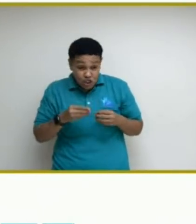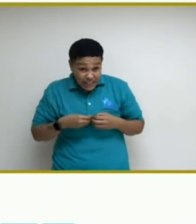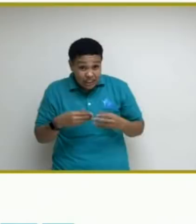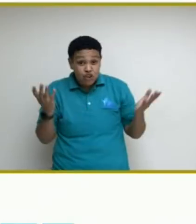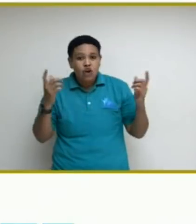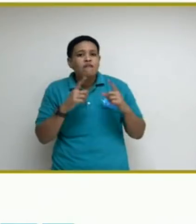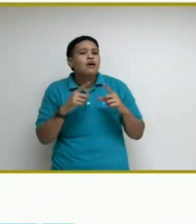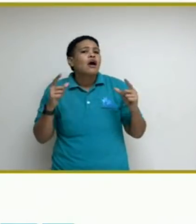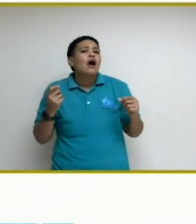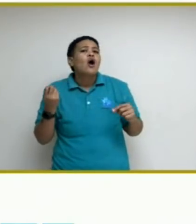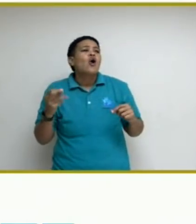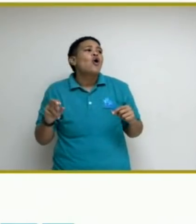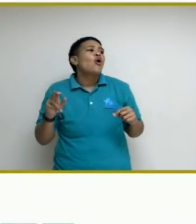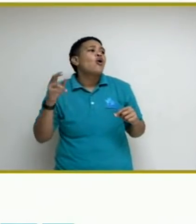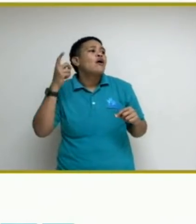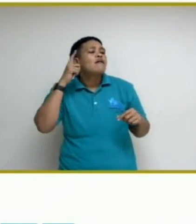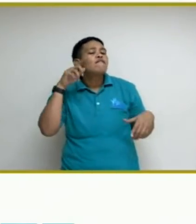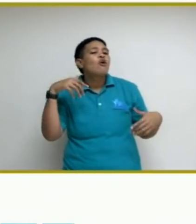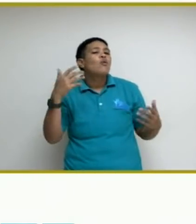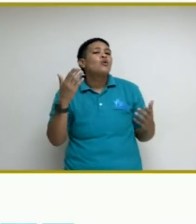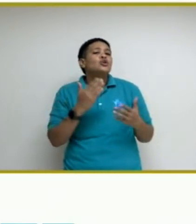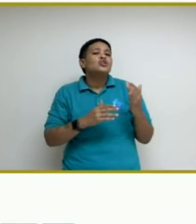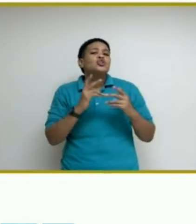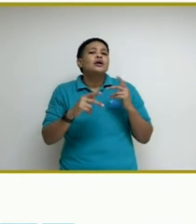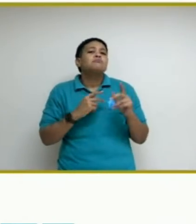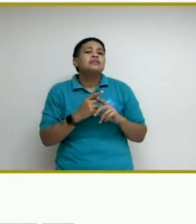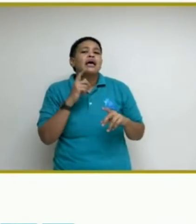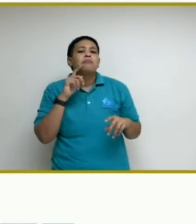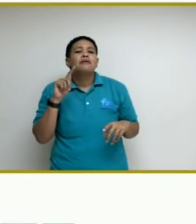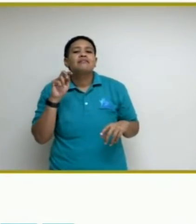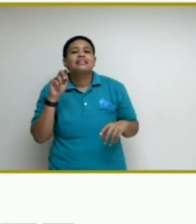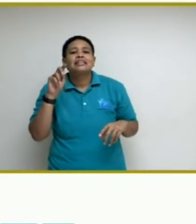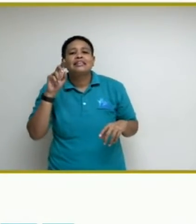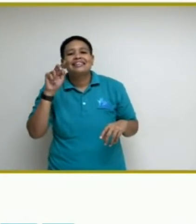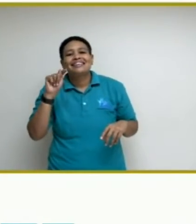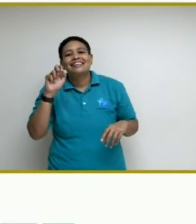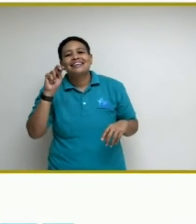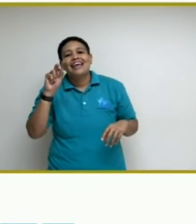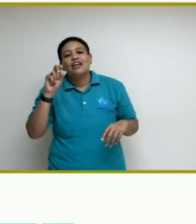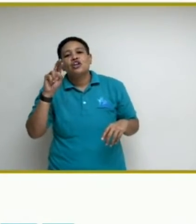of the cards, or is it for some kind of tender process?